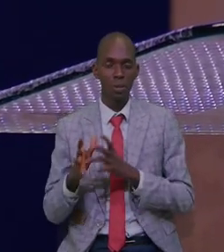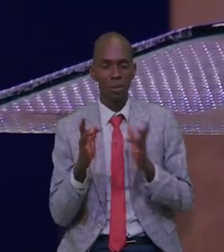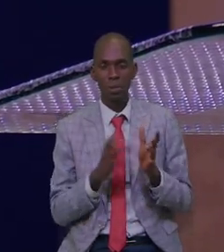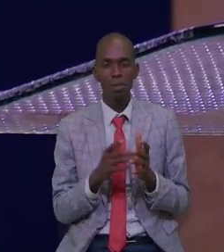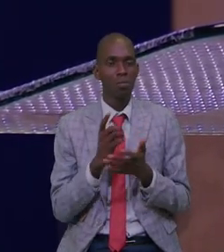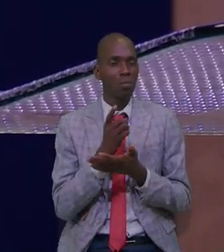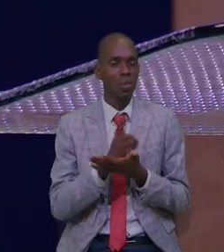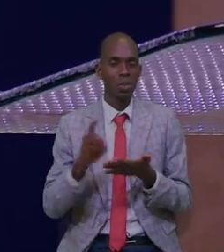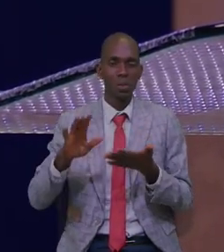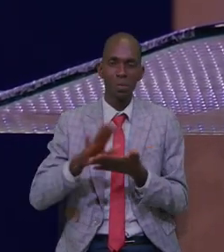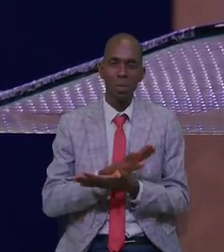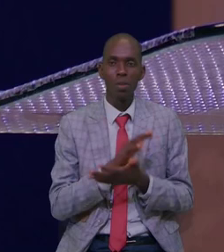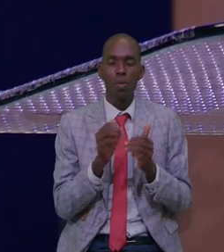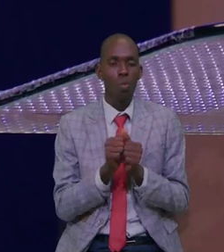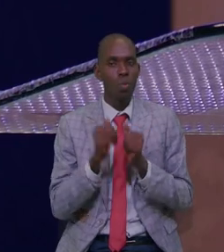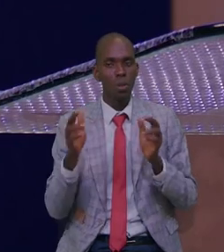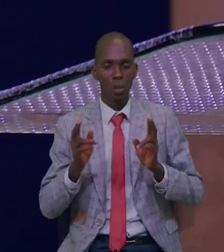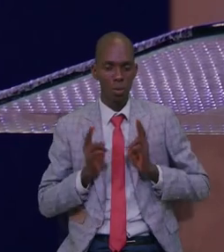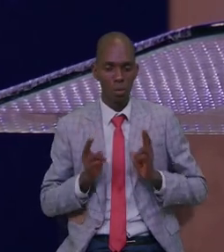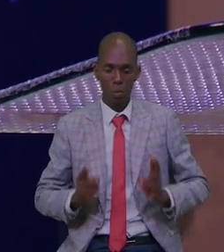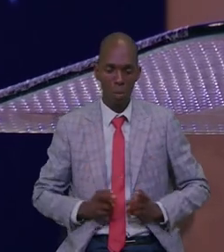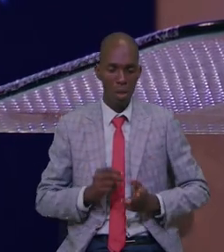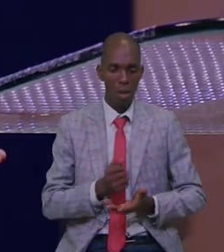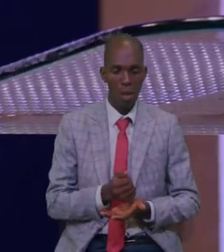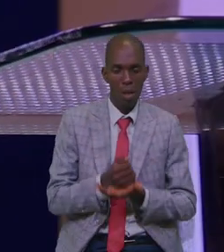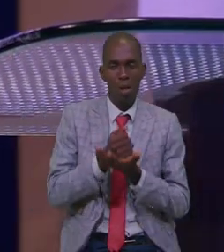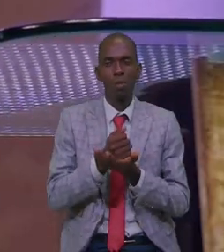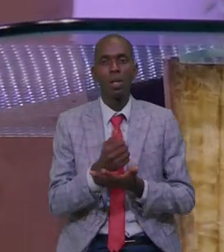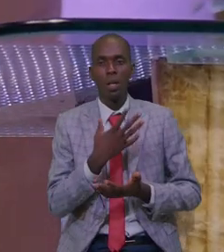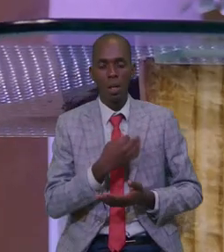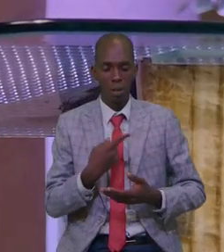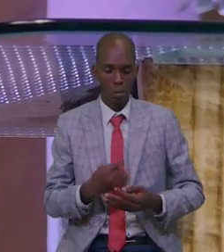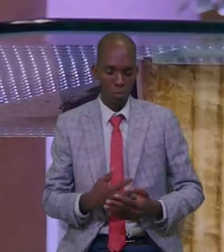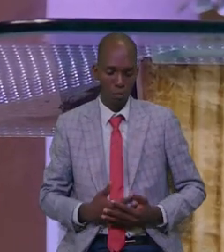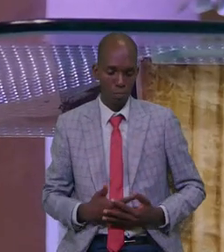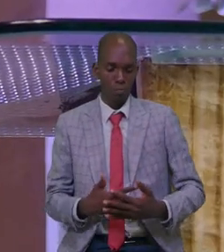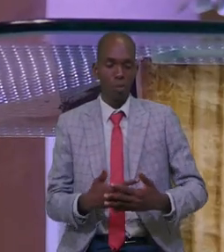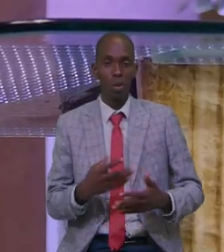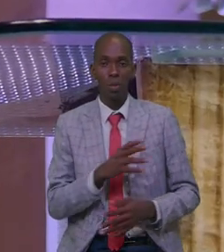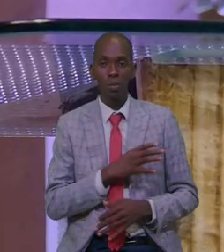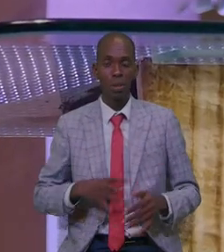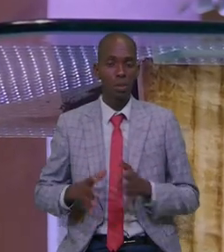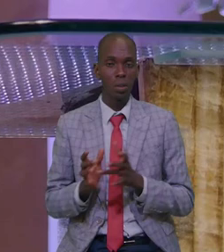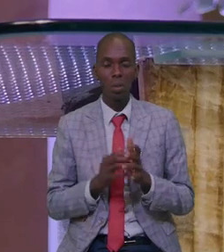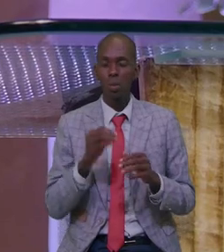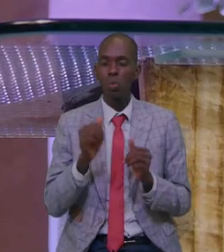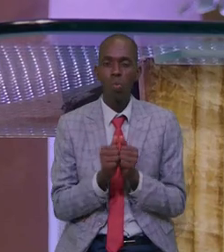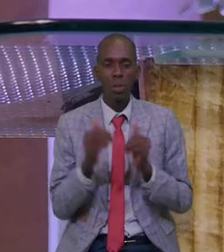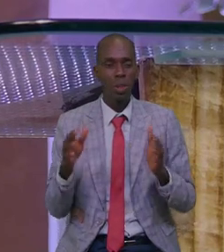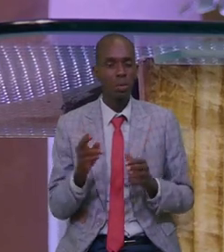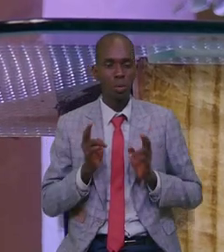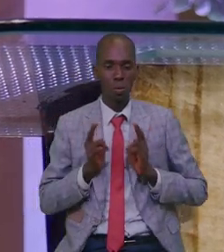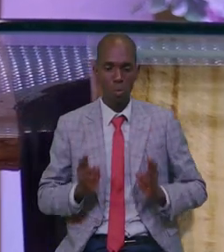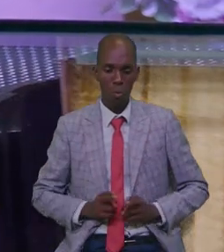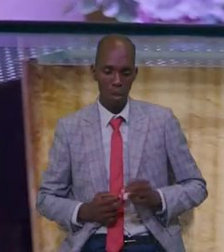Supernatural, without human help. And then the conception, supernatural, without a human age.